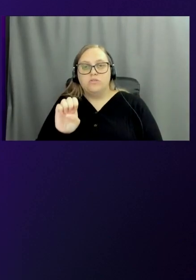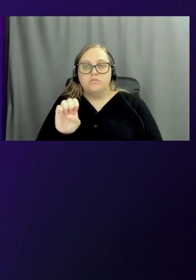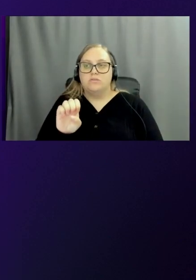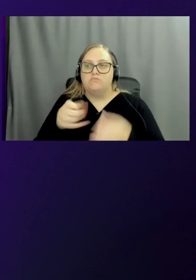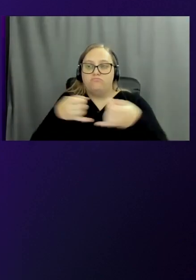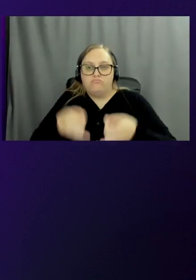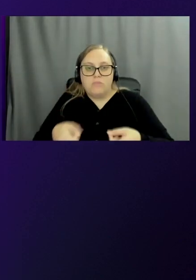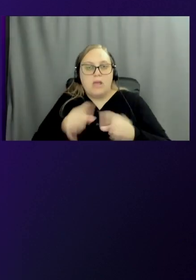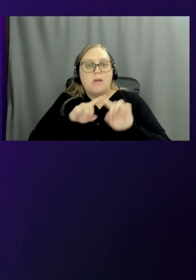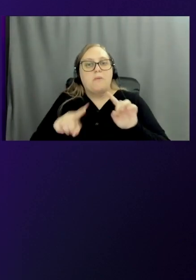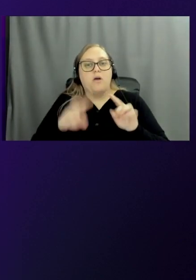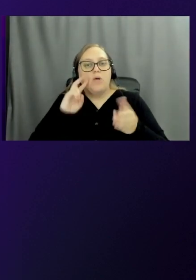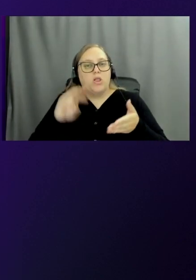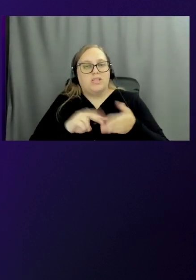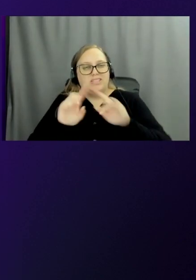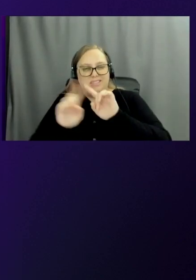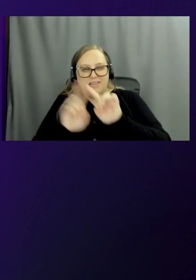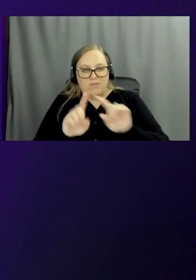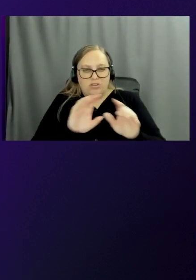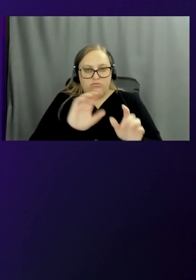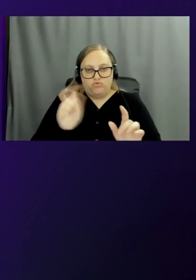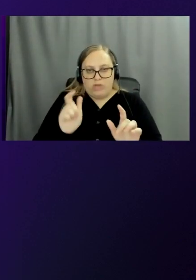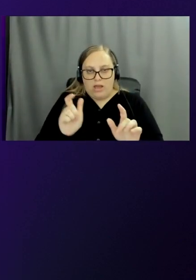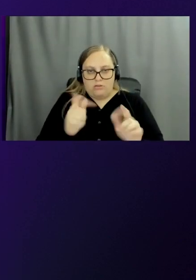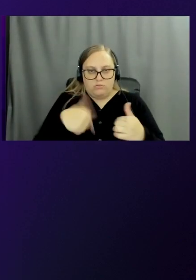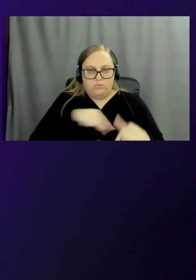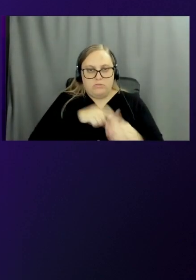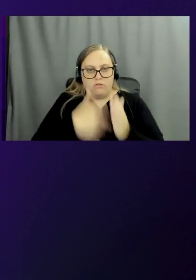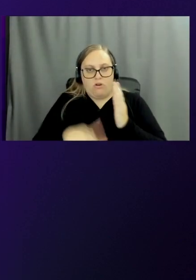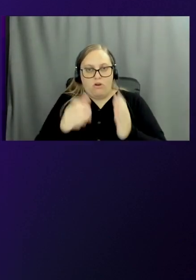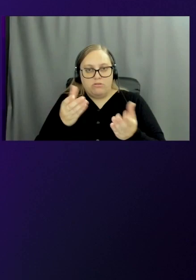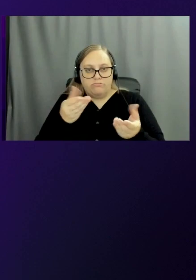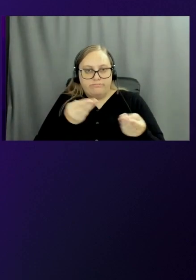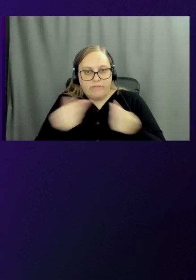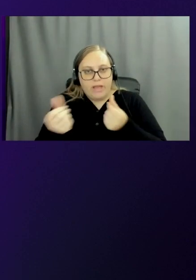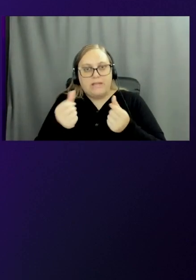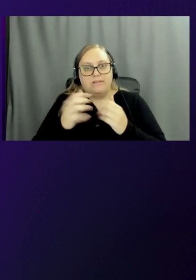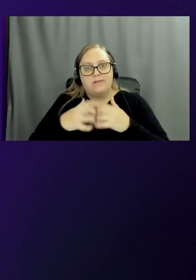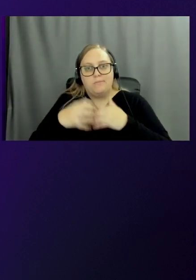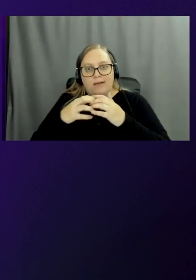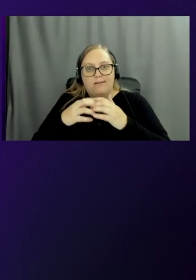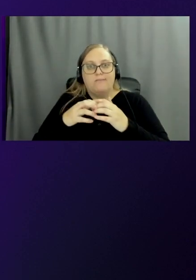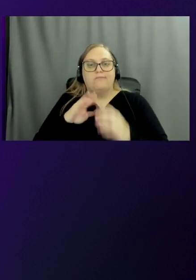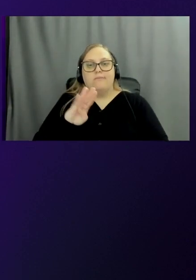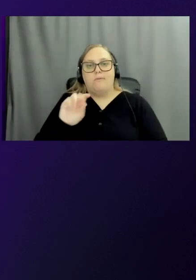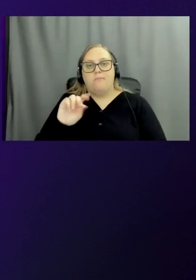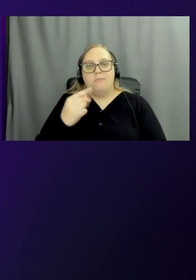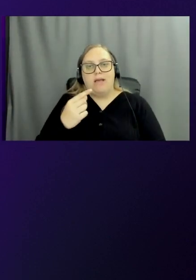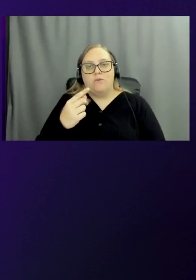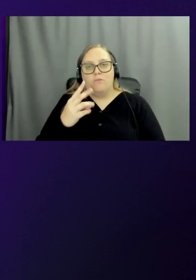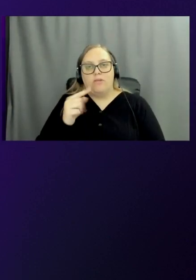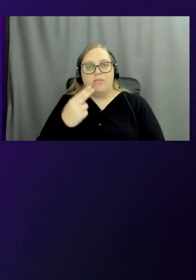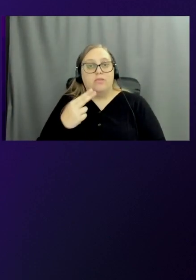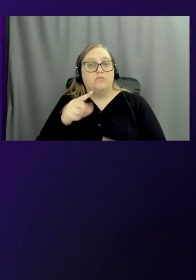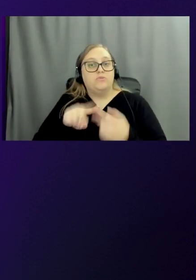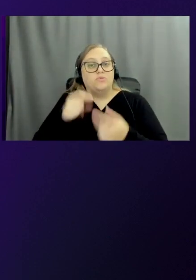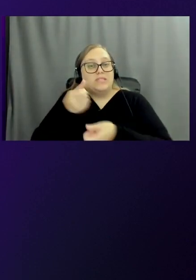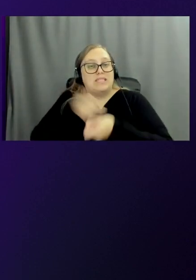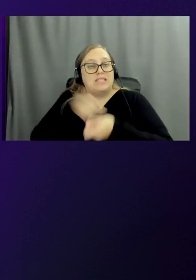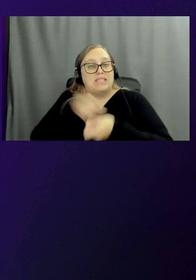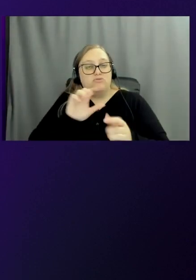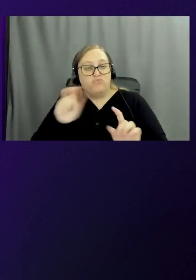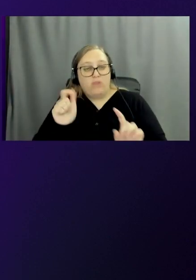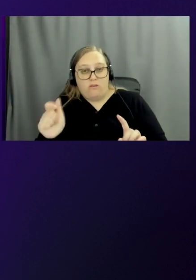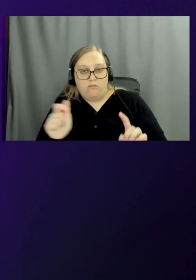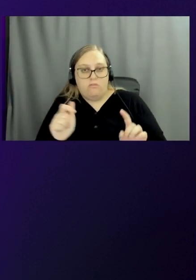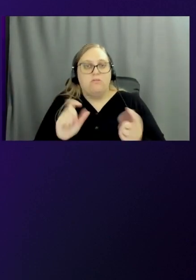number of DRAM channels that we could cost effectively build, the bandwidth of each of those channels, and how much we thought we needed for every core to perform